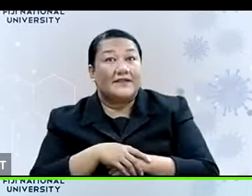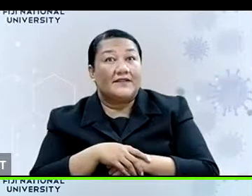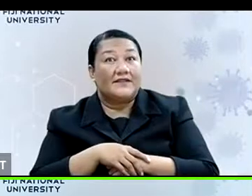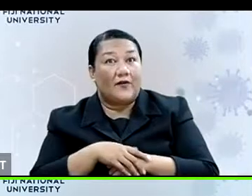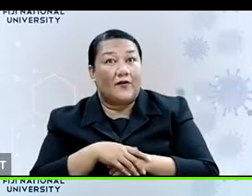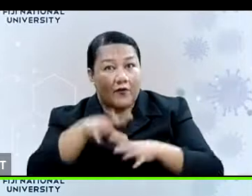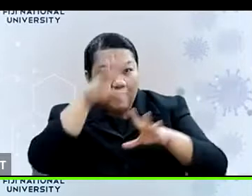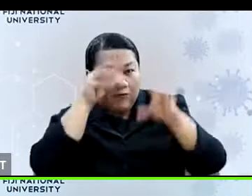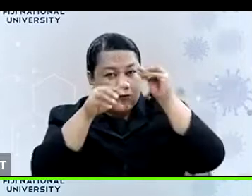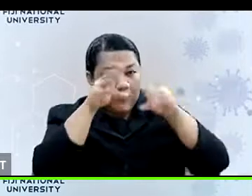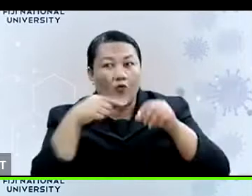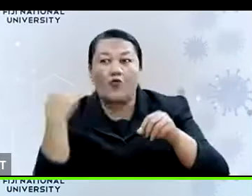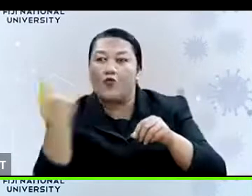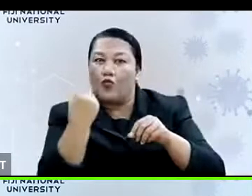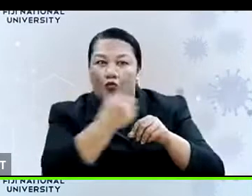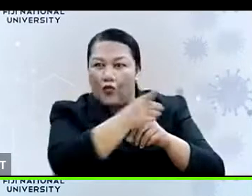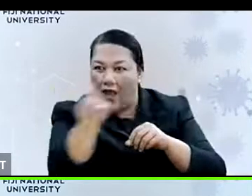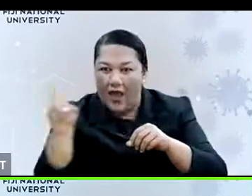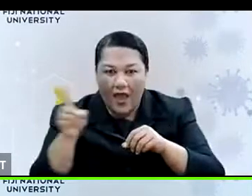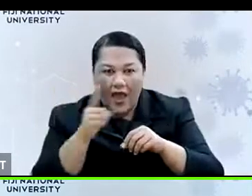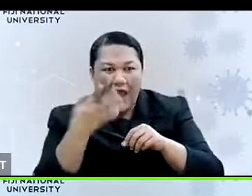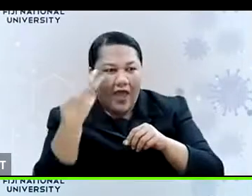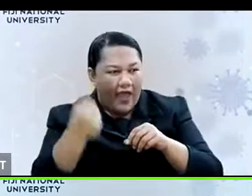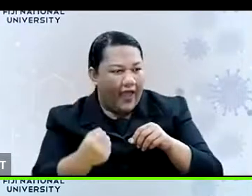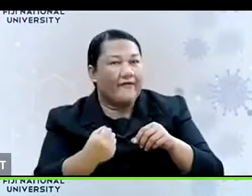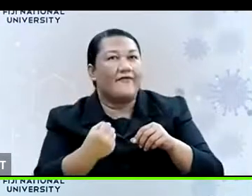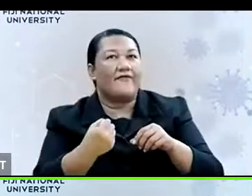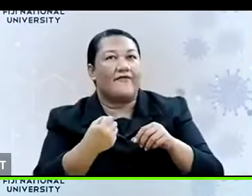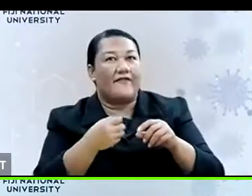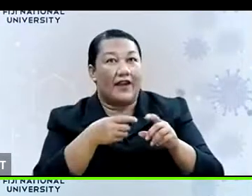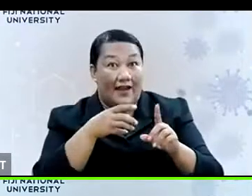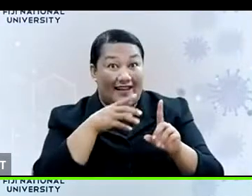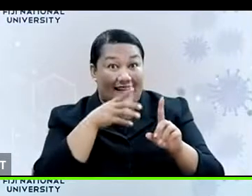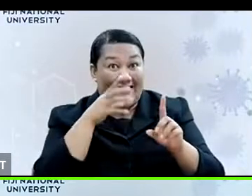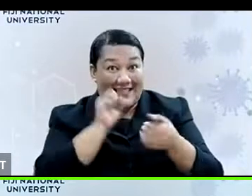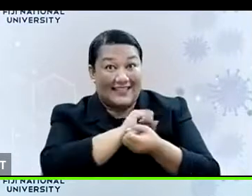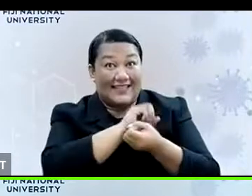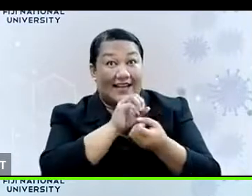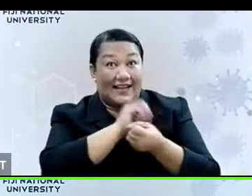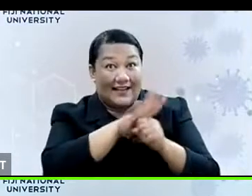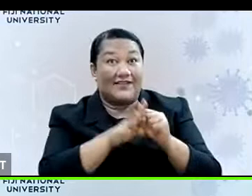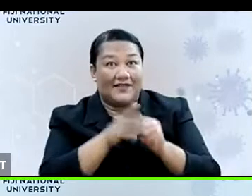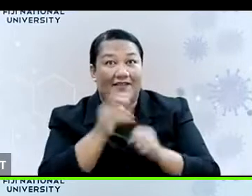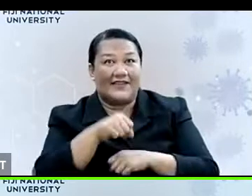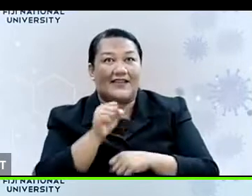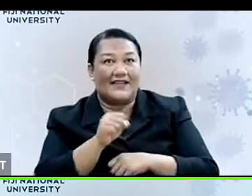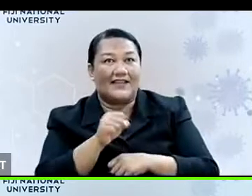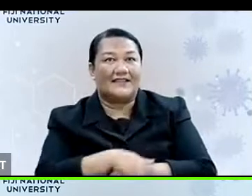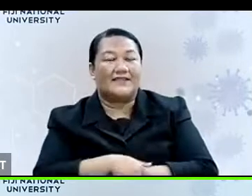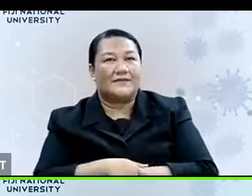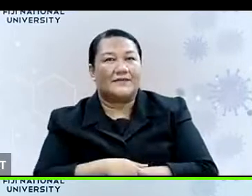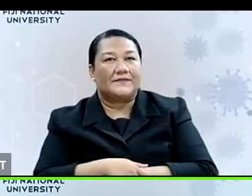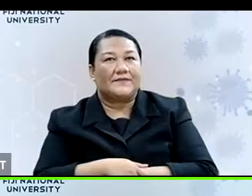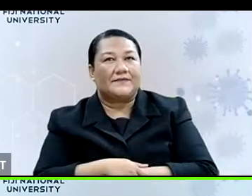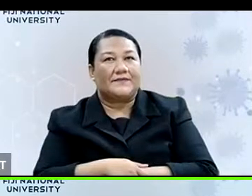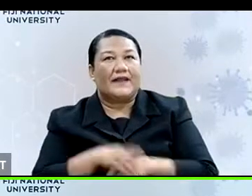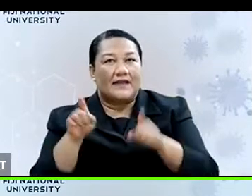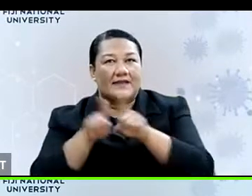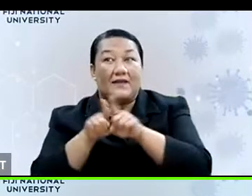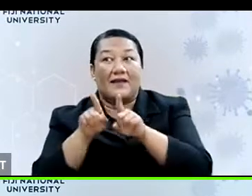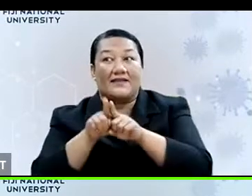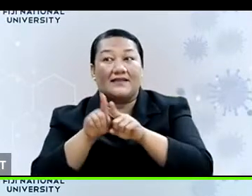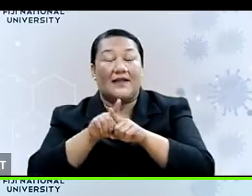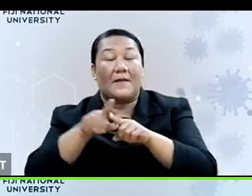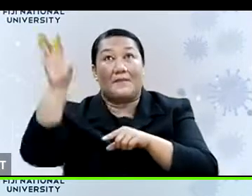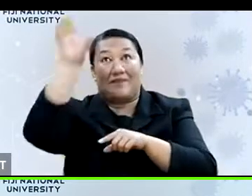detecting infection with COVID that's used in various parts of the world. So, I mean, I think people can be